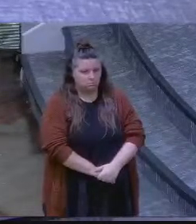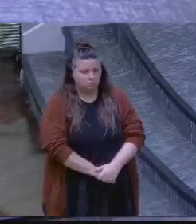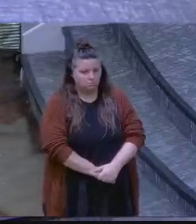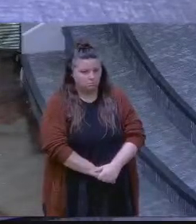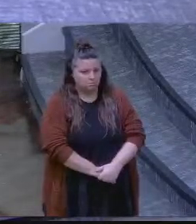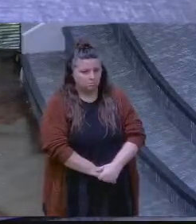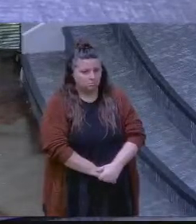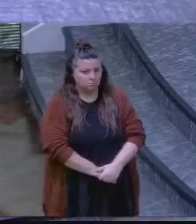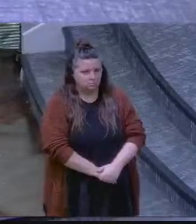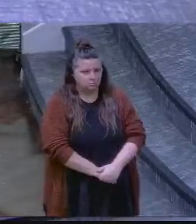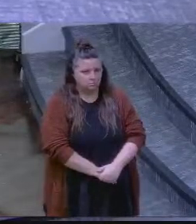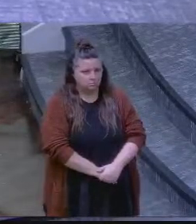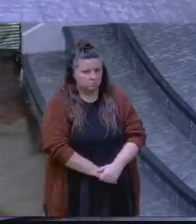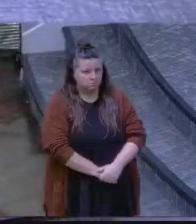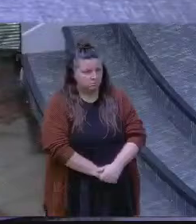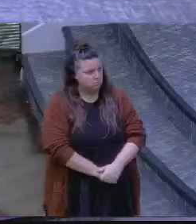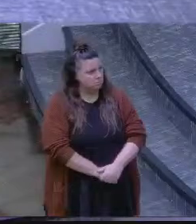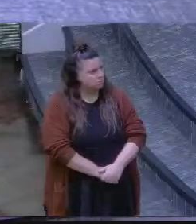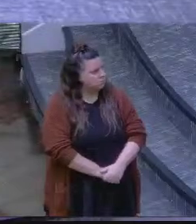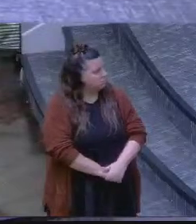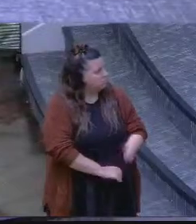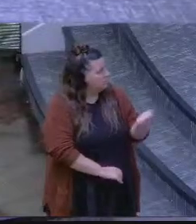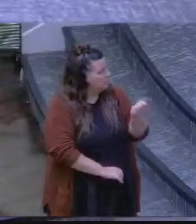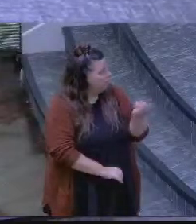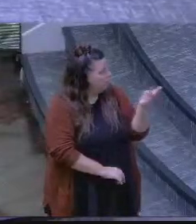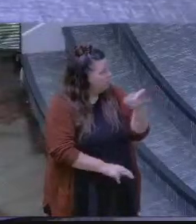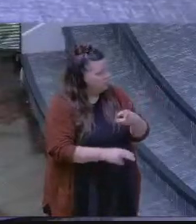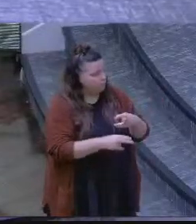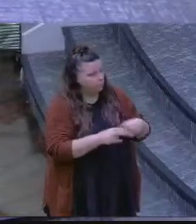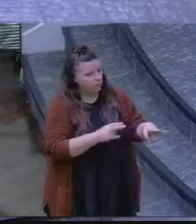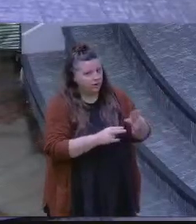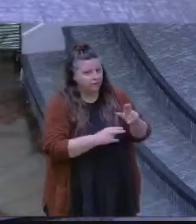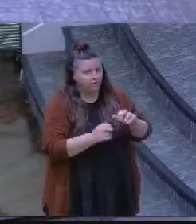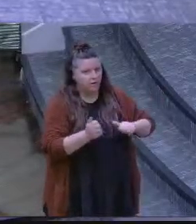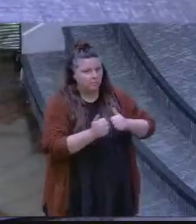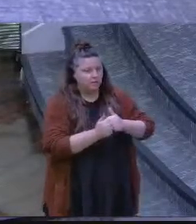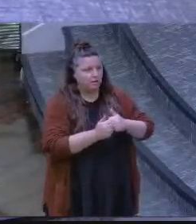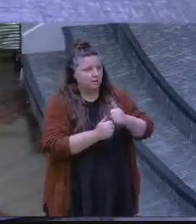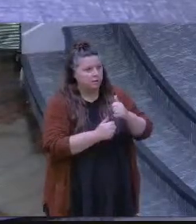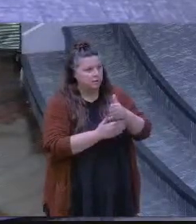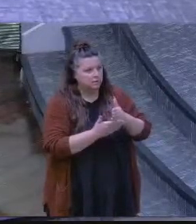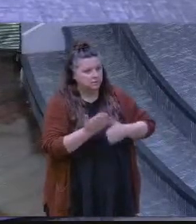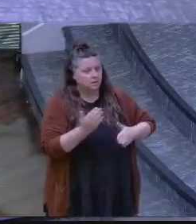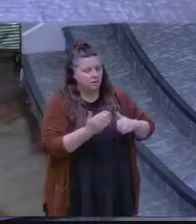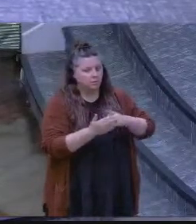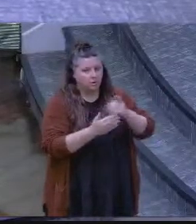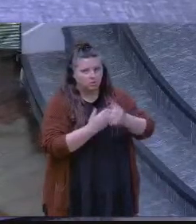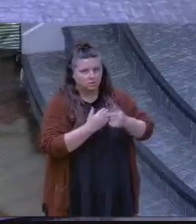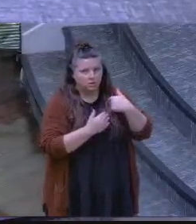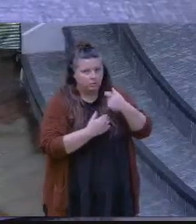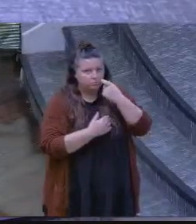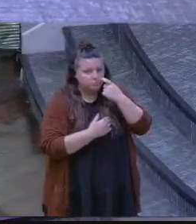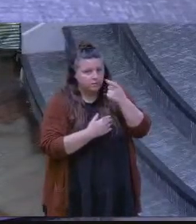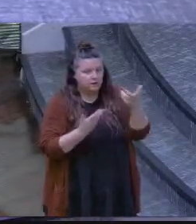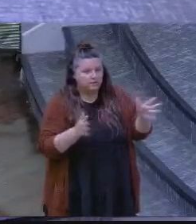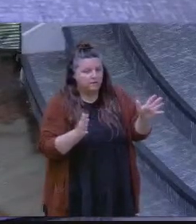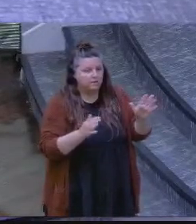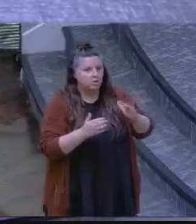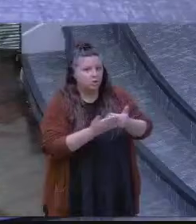Okay, just a few brief updates. Some projects that we finished over the break. First, intercoms. We've got